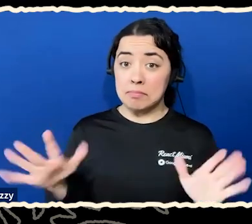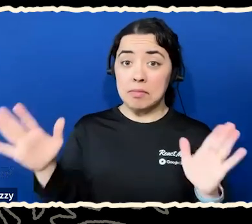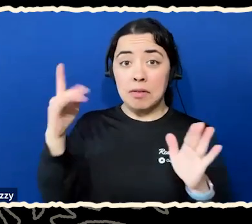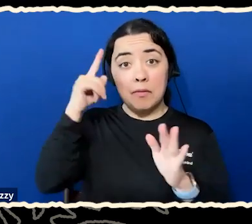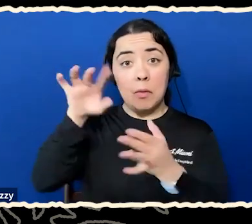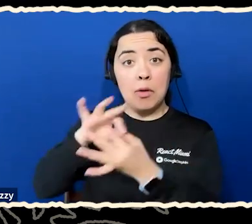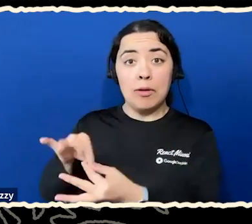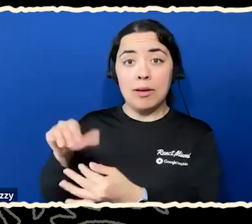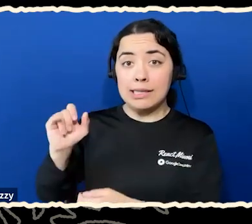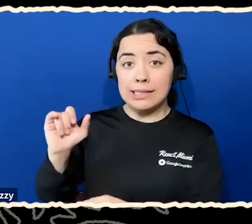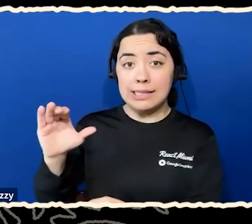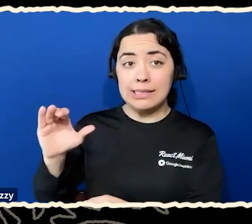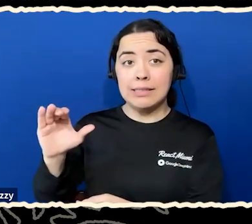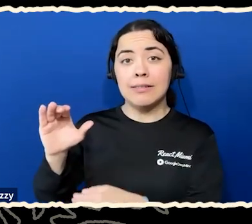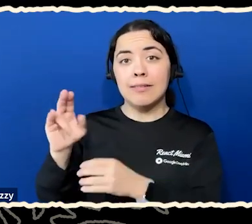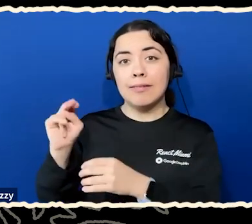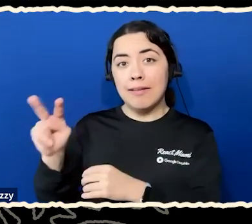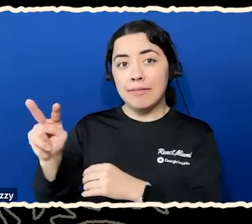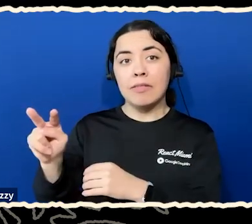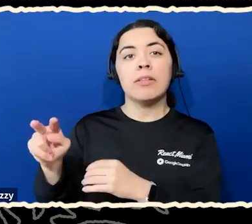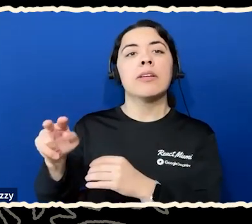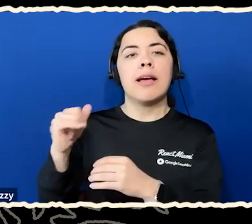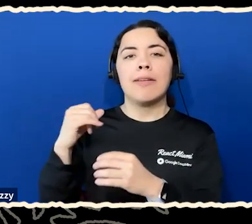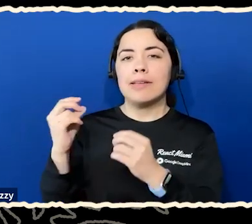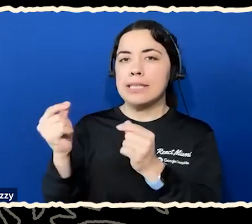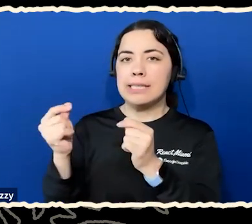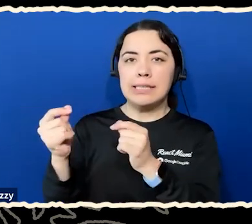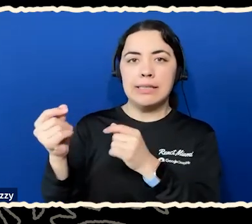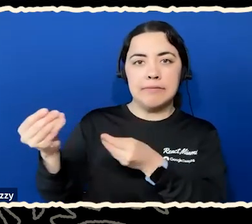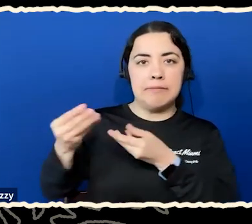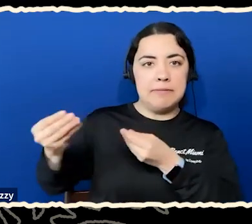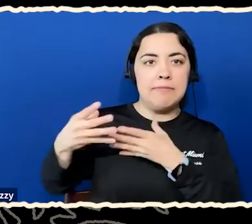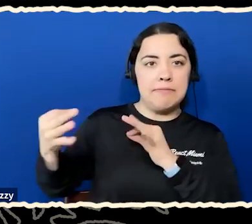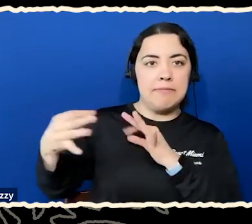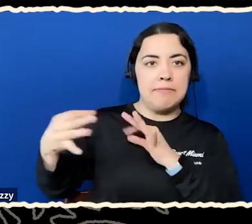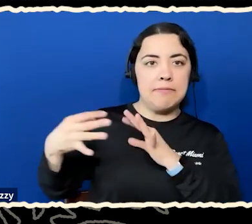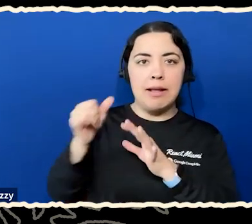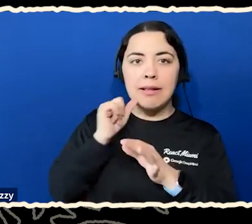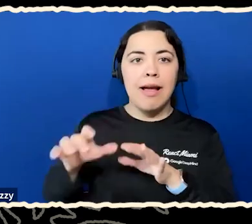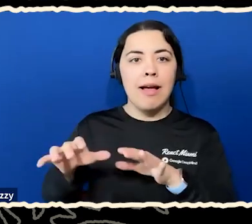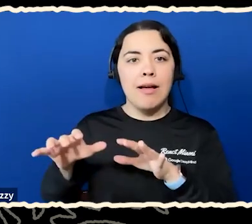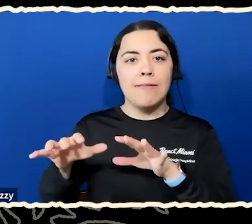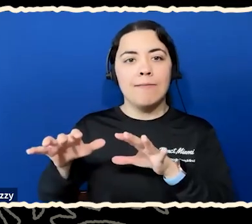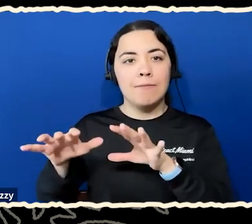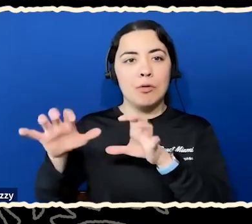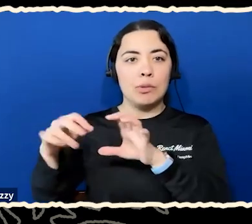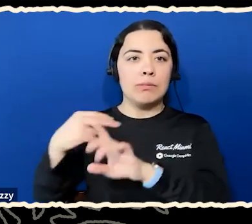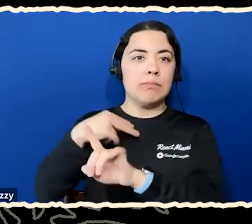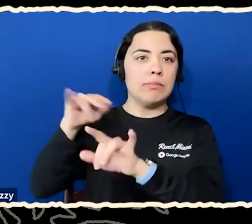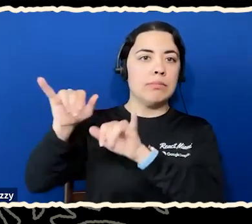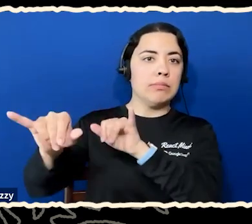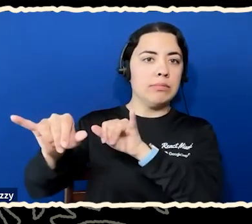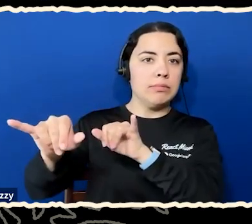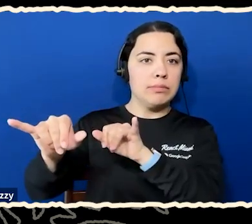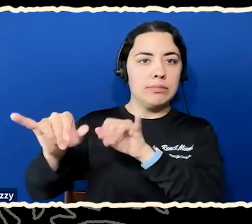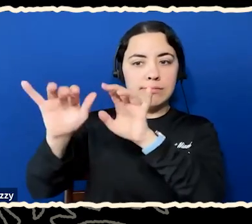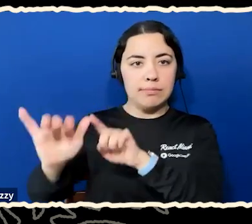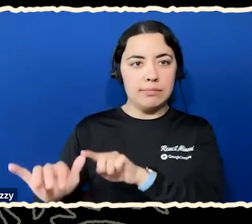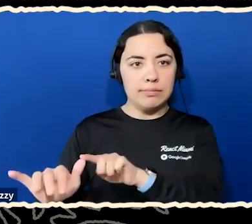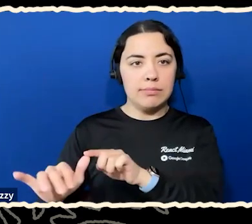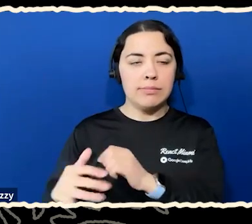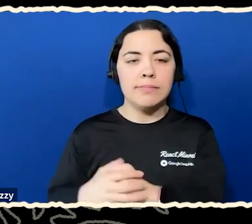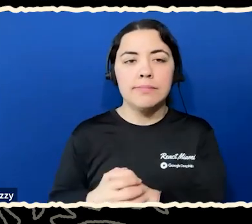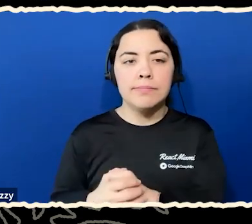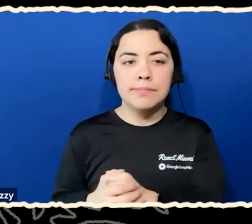instant feedback instead of frozen and janky states. Let's do a couple more fun things.